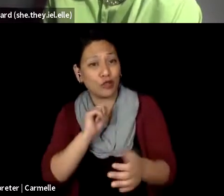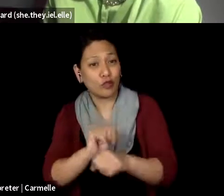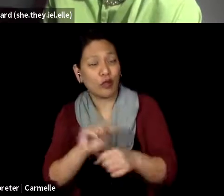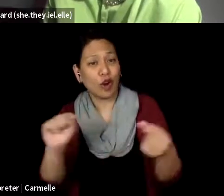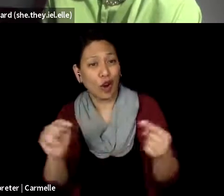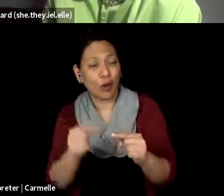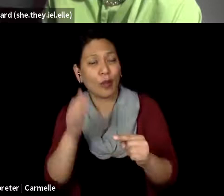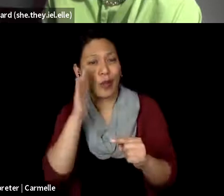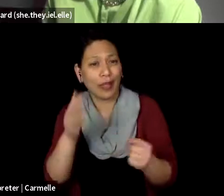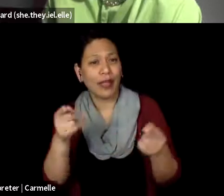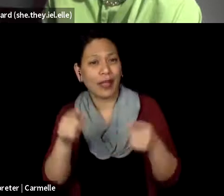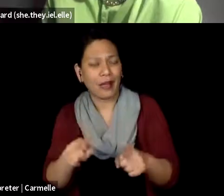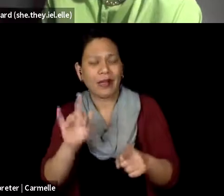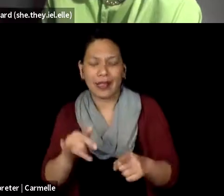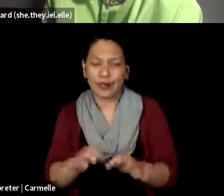of it, because